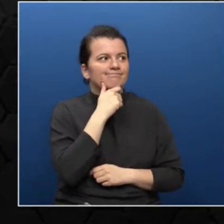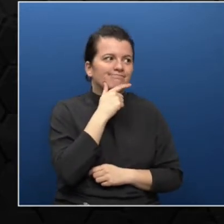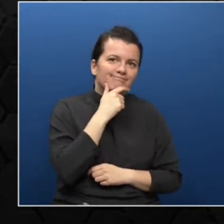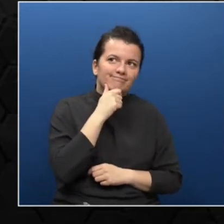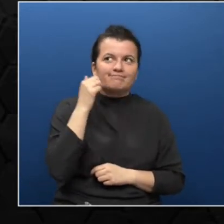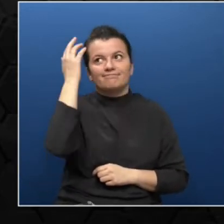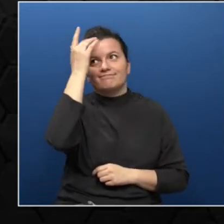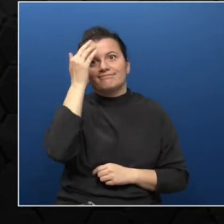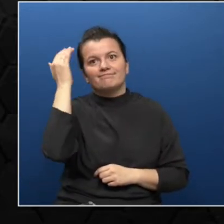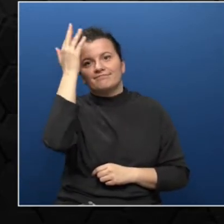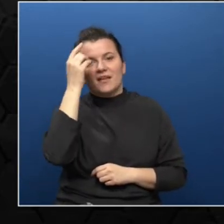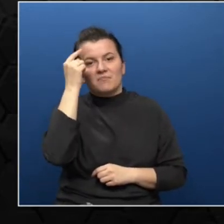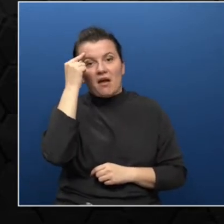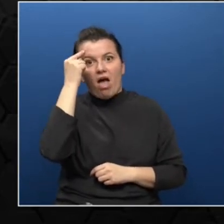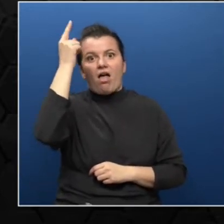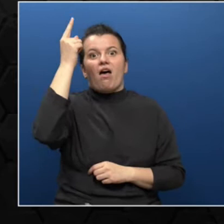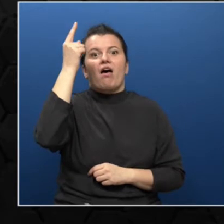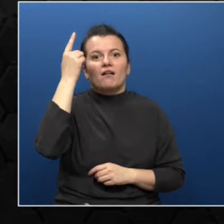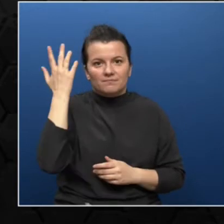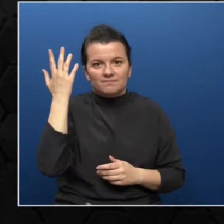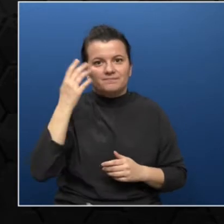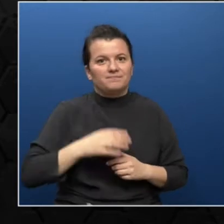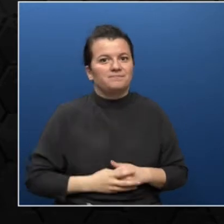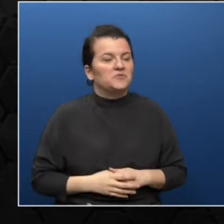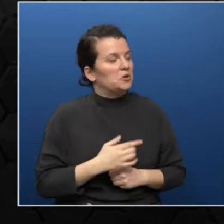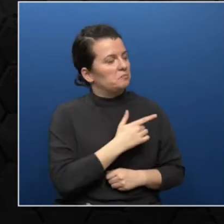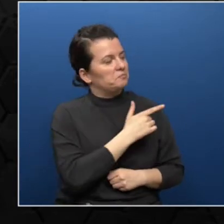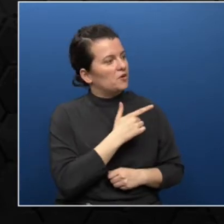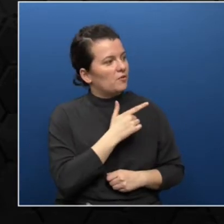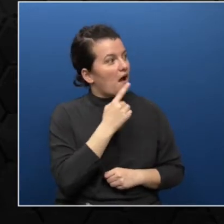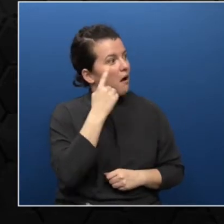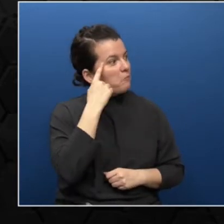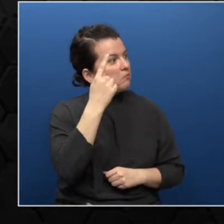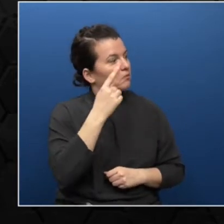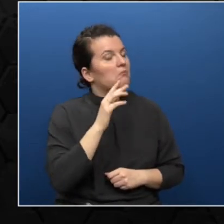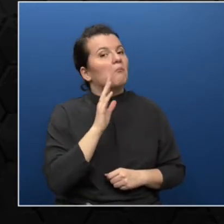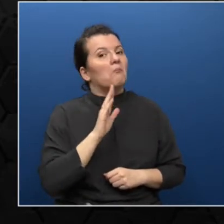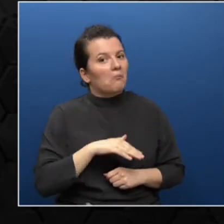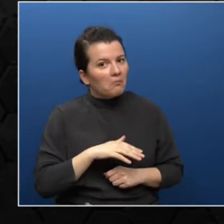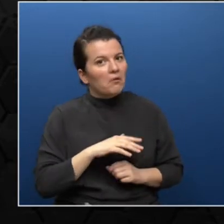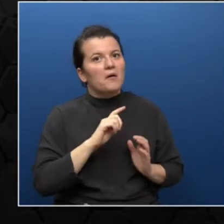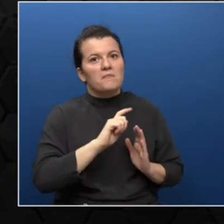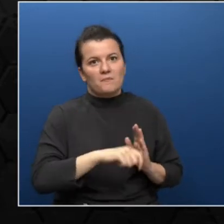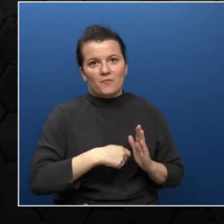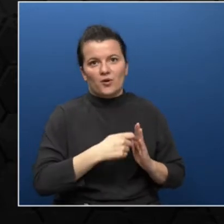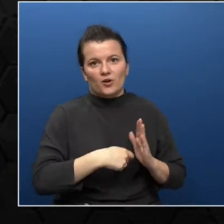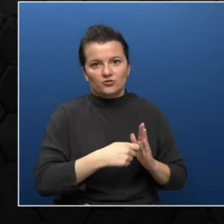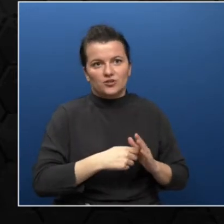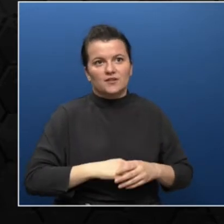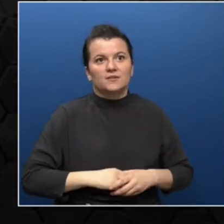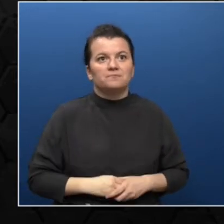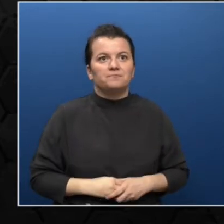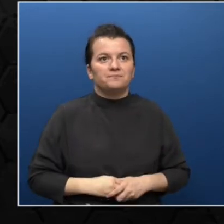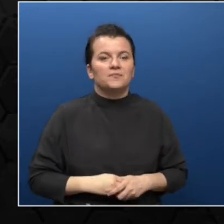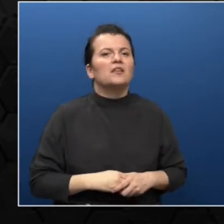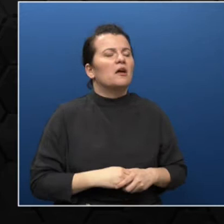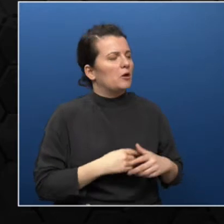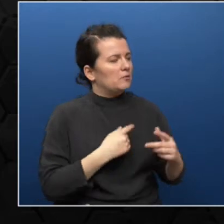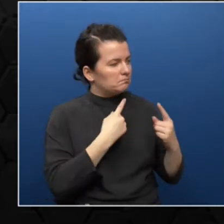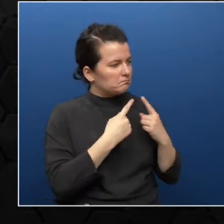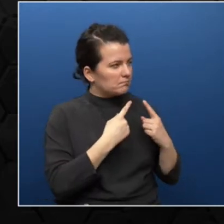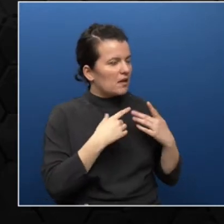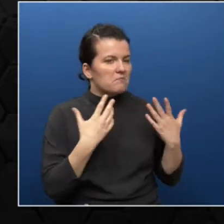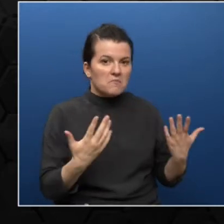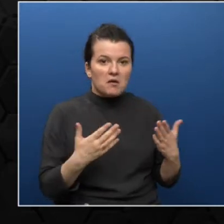this idea came to us. We thought of how to, these patients, how can we monitor them? Because